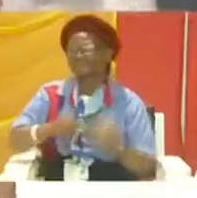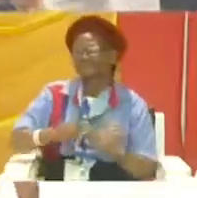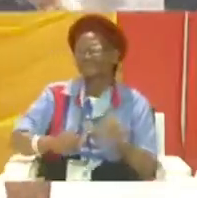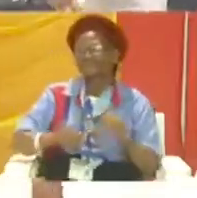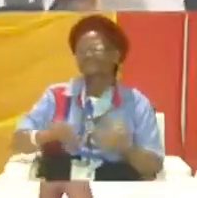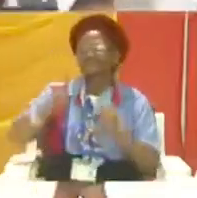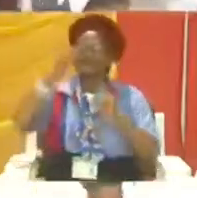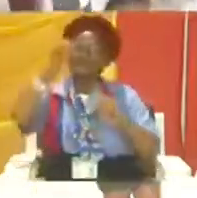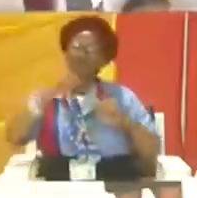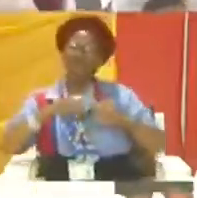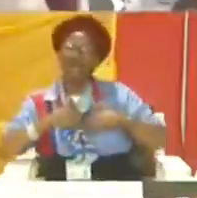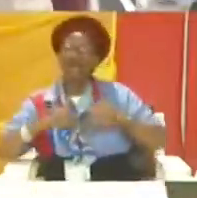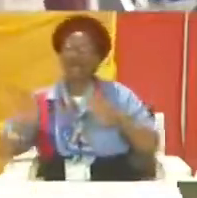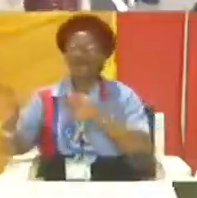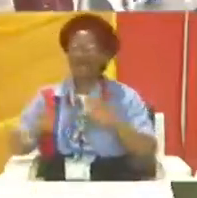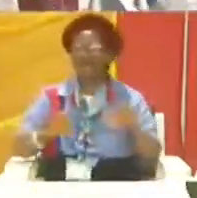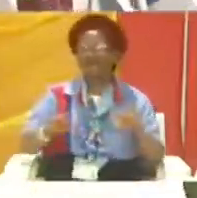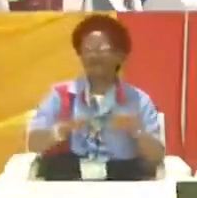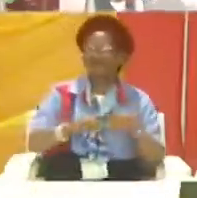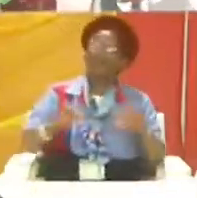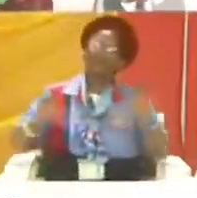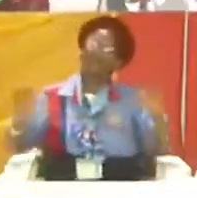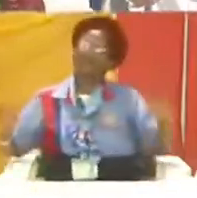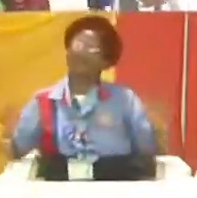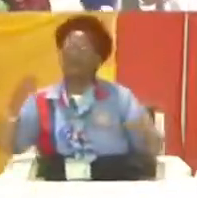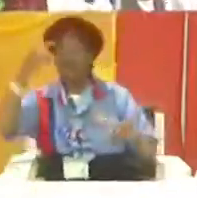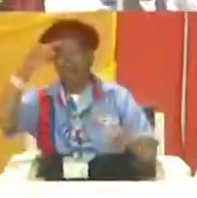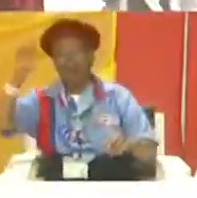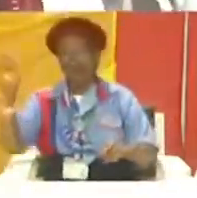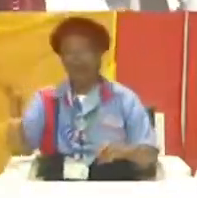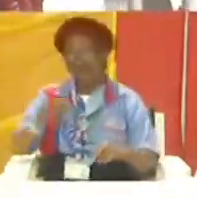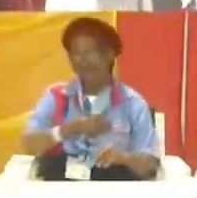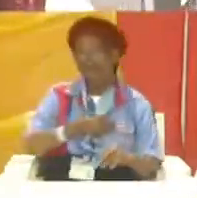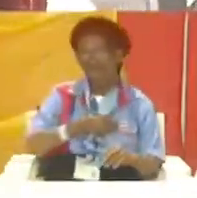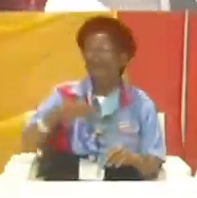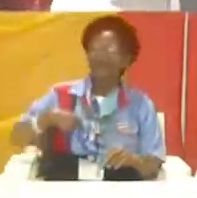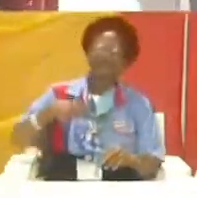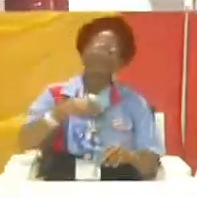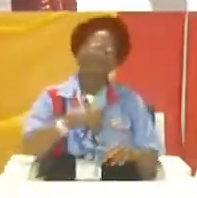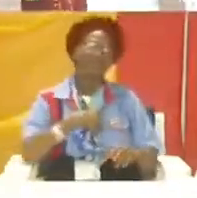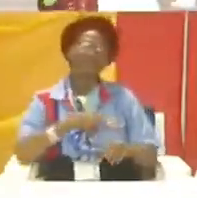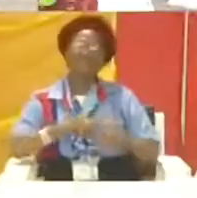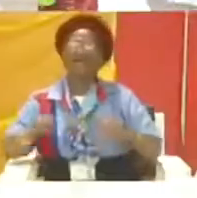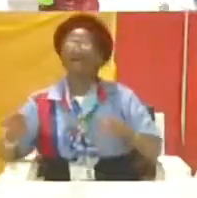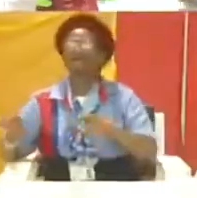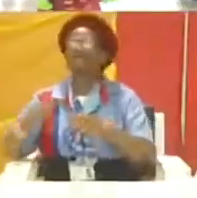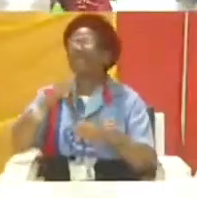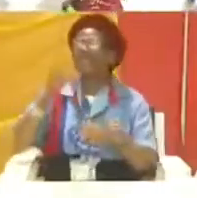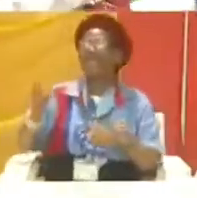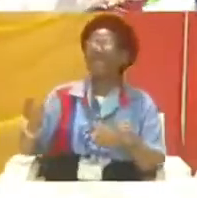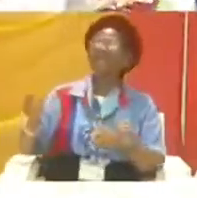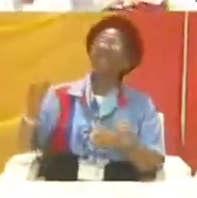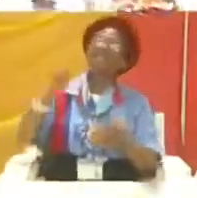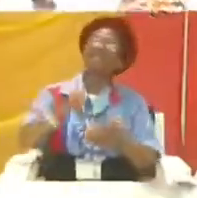You've done so much for us. Oh, we cannot tell it all.